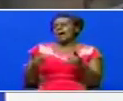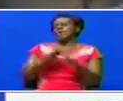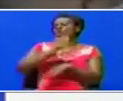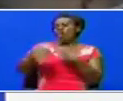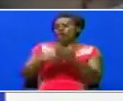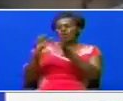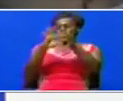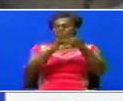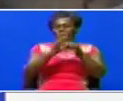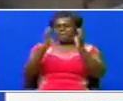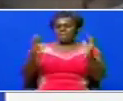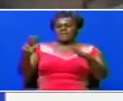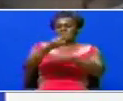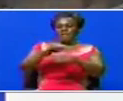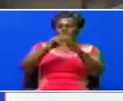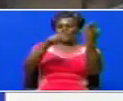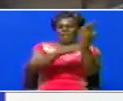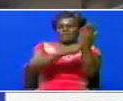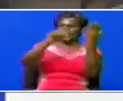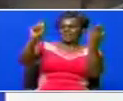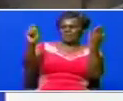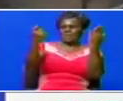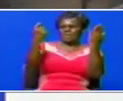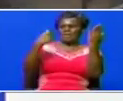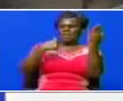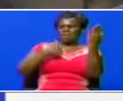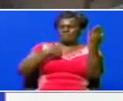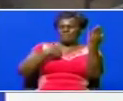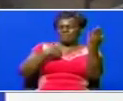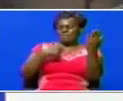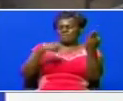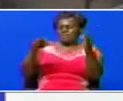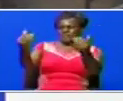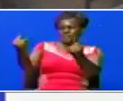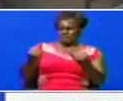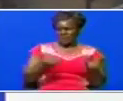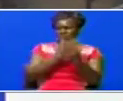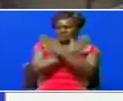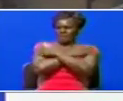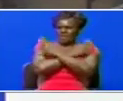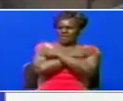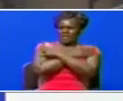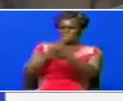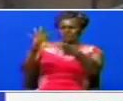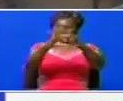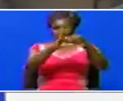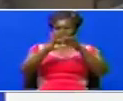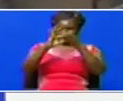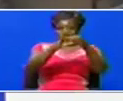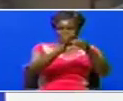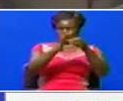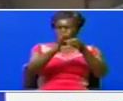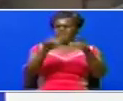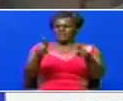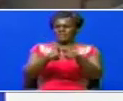to one great nation called Kenya. And I extend a hand of friendship, I extend a hand of cooperation, I extend